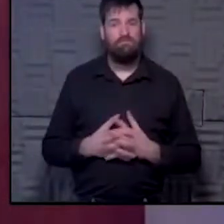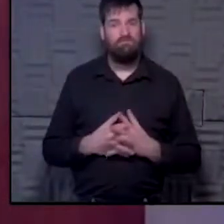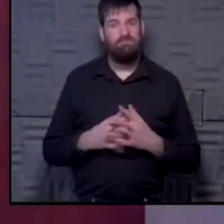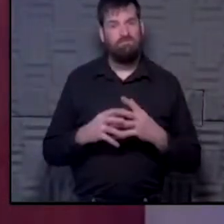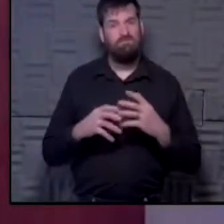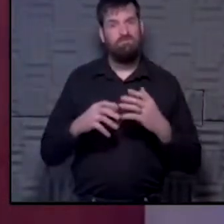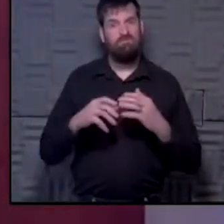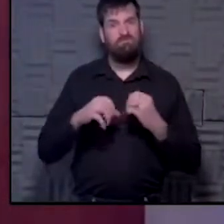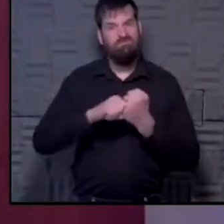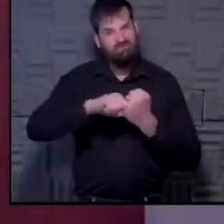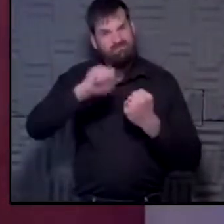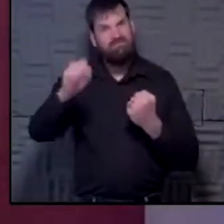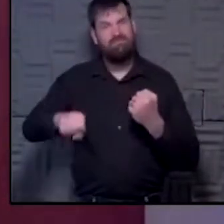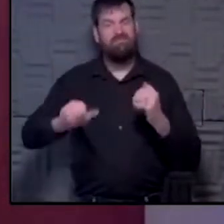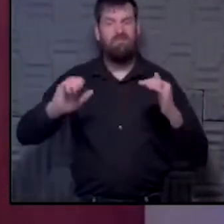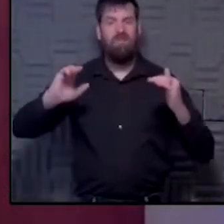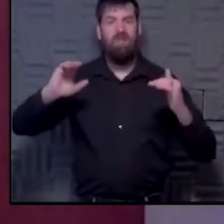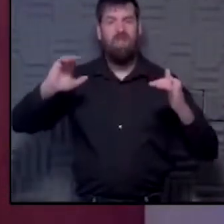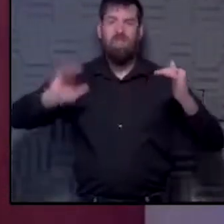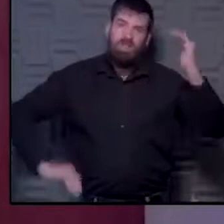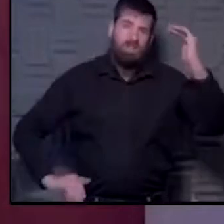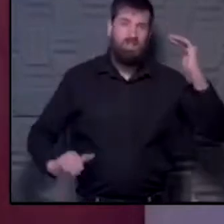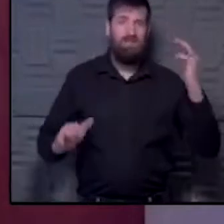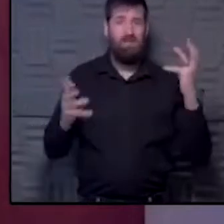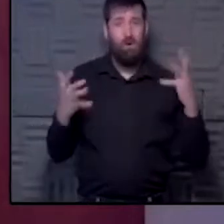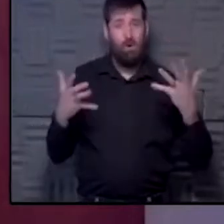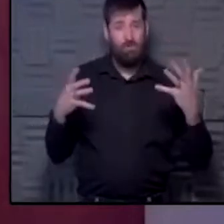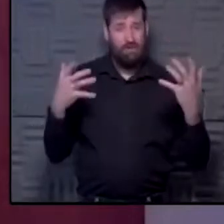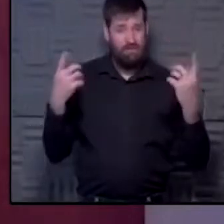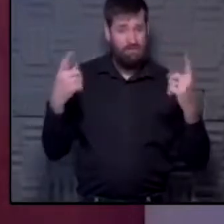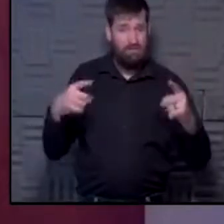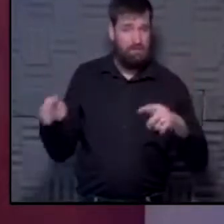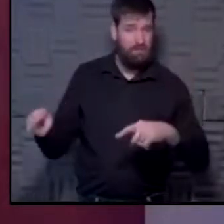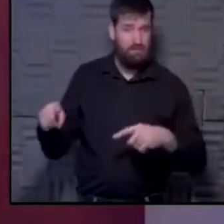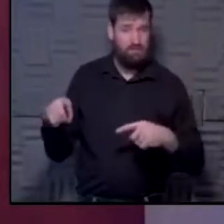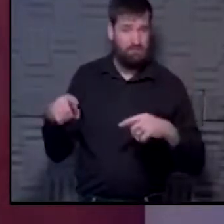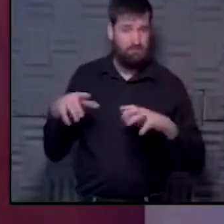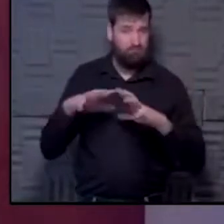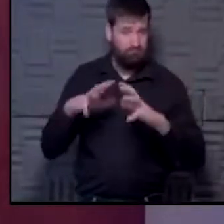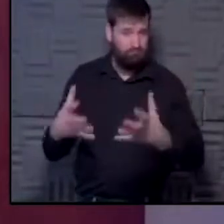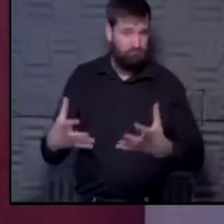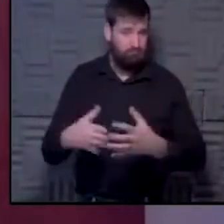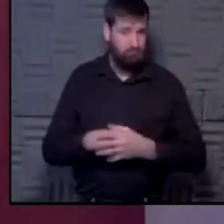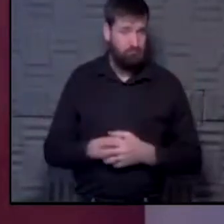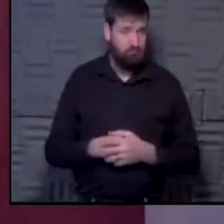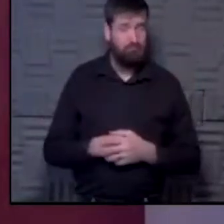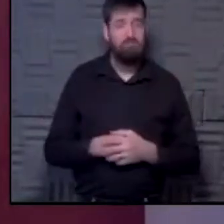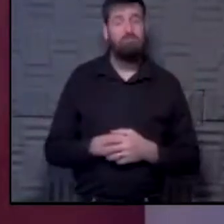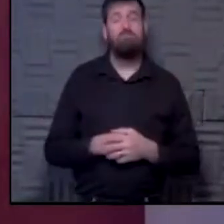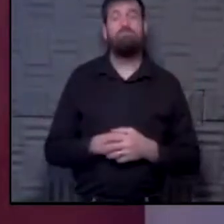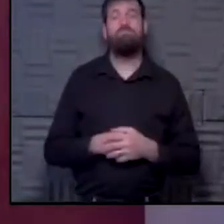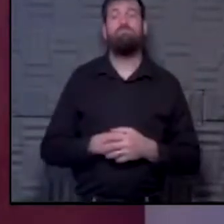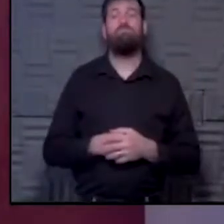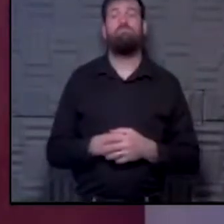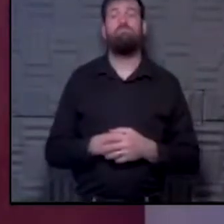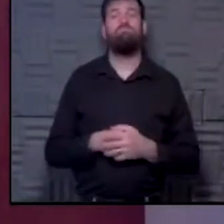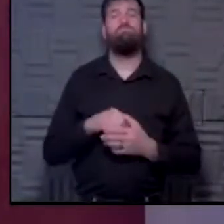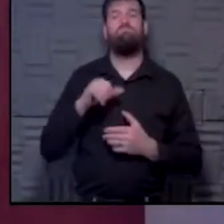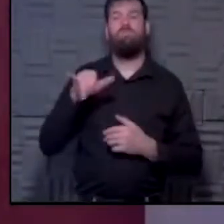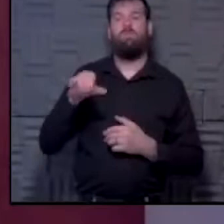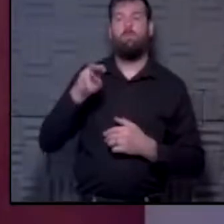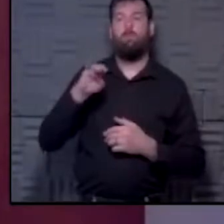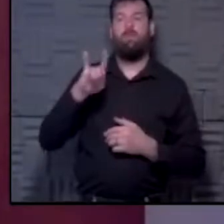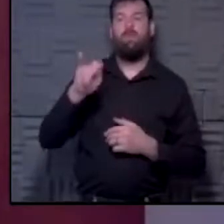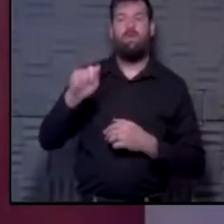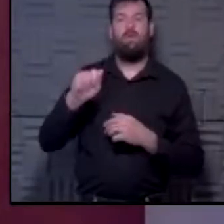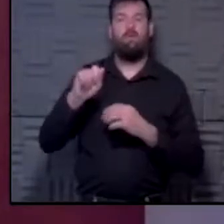exacerbate the disparities that already exist within society? I used, in that media interview, I used